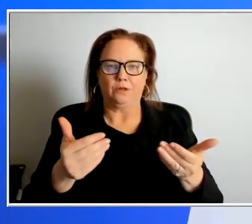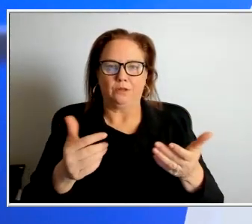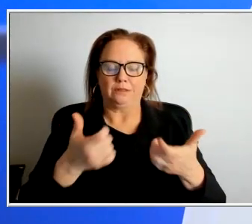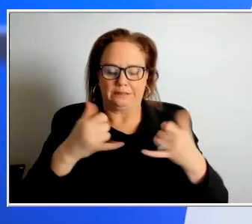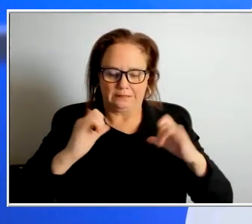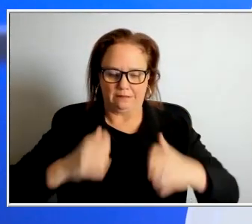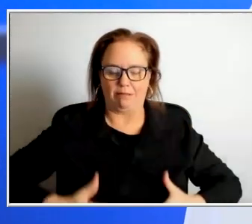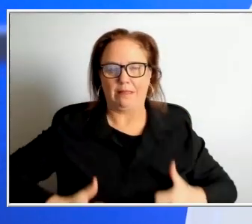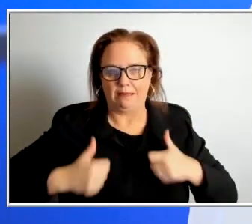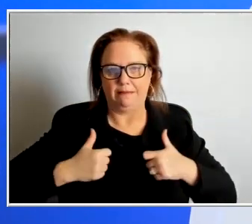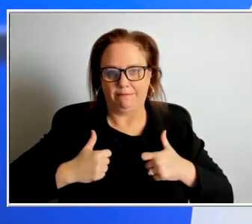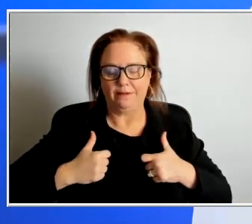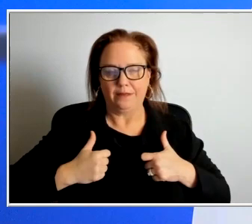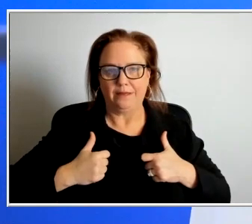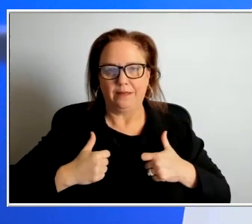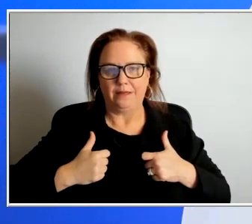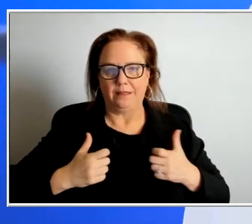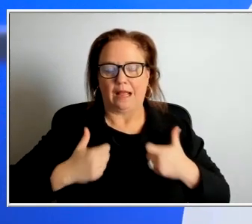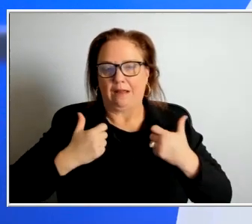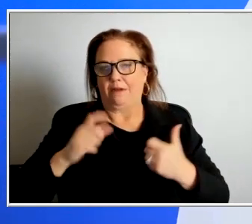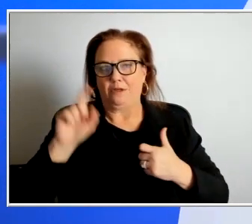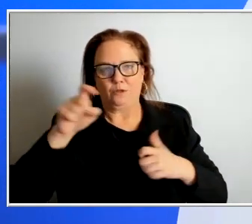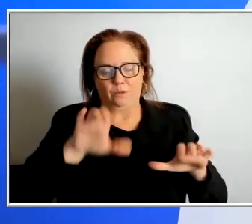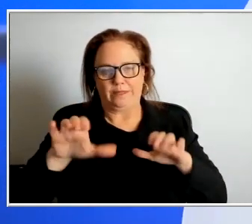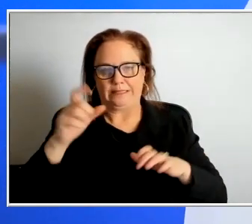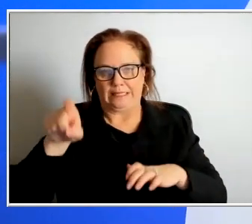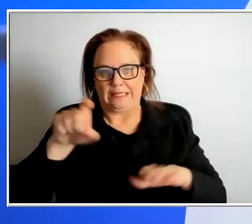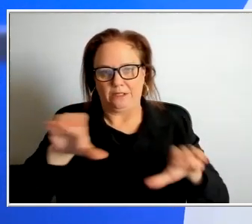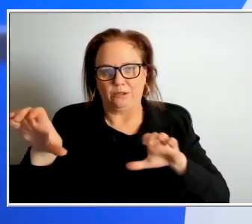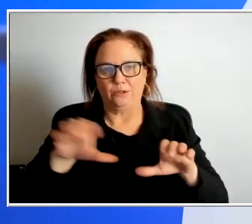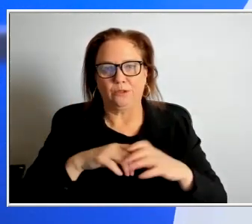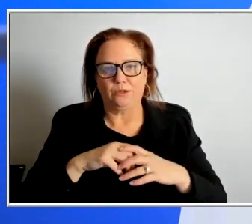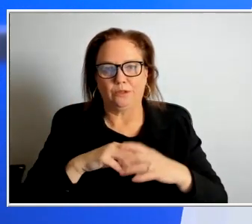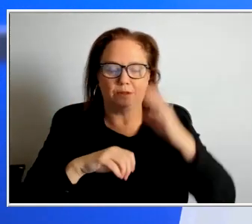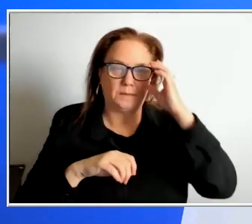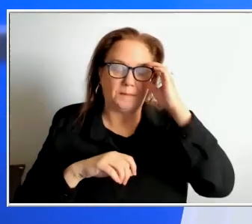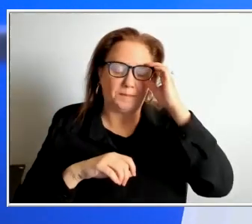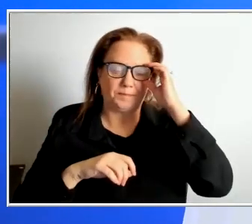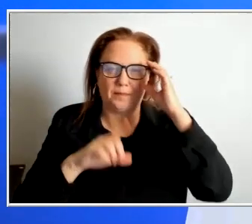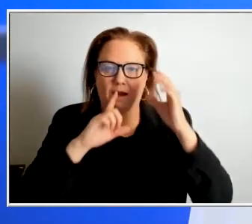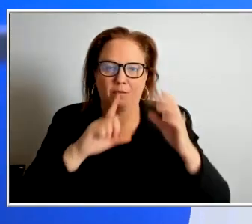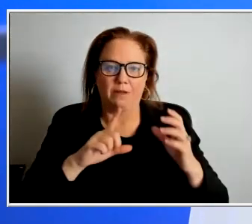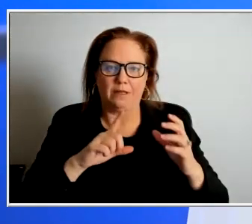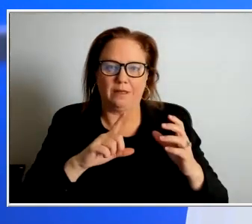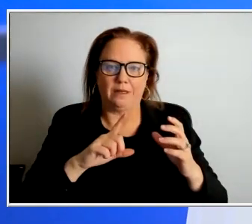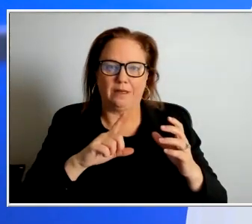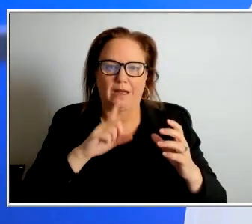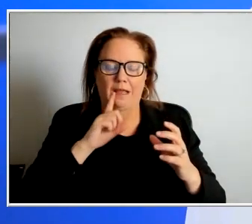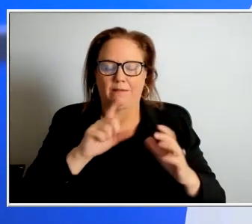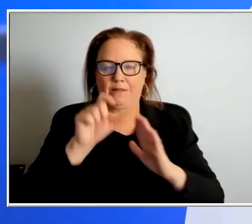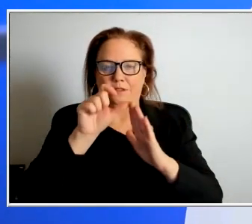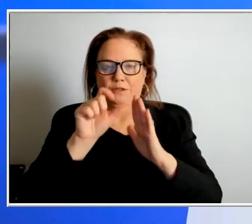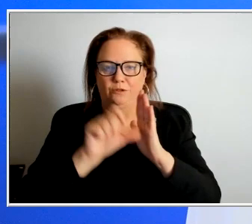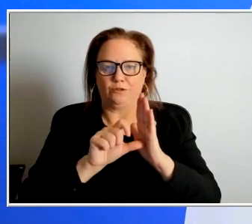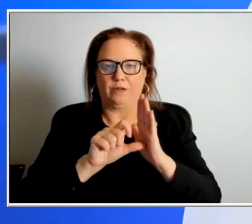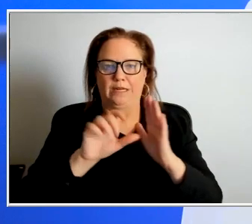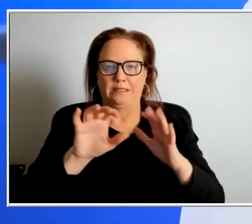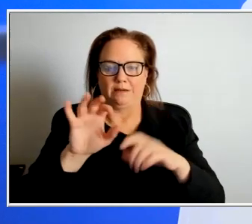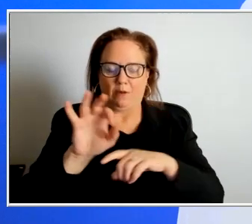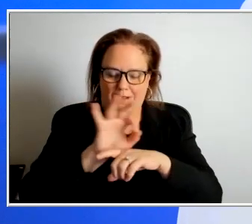life and do things that they need to do. I really like extremity surgery because it's very functional